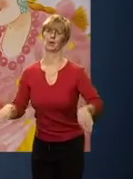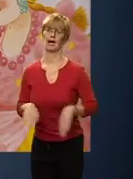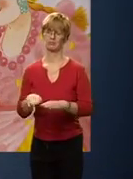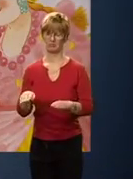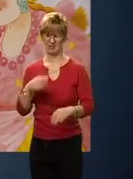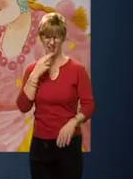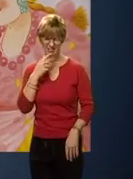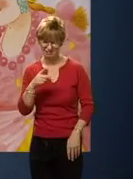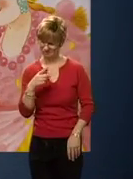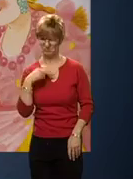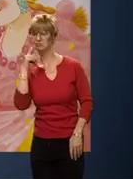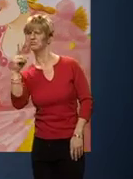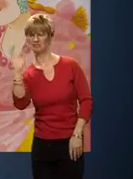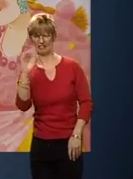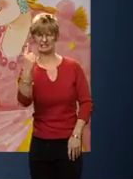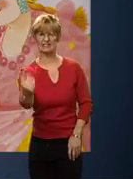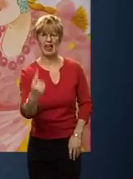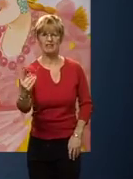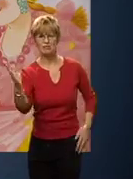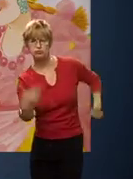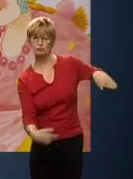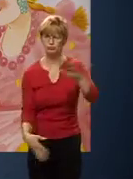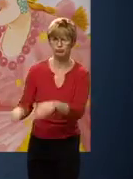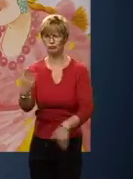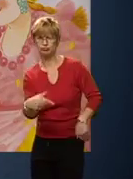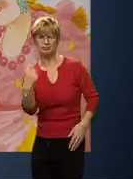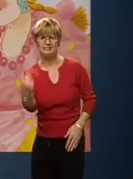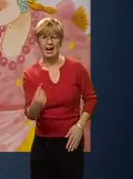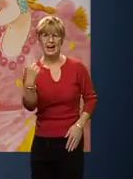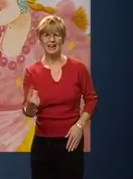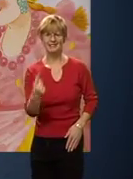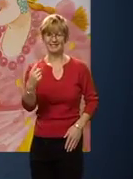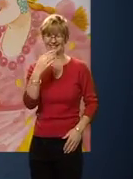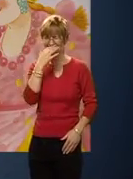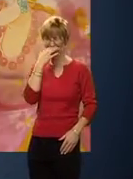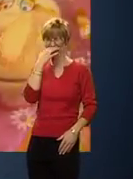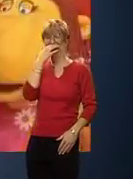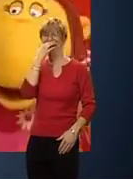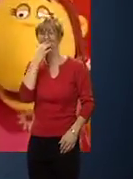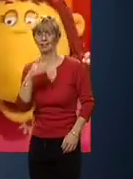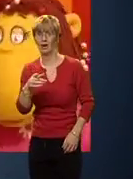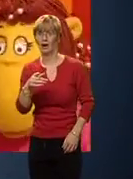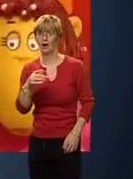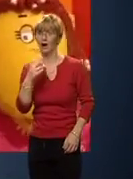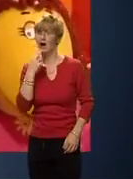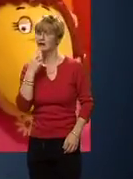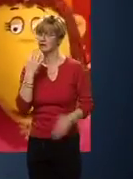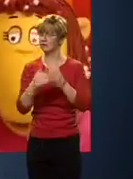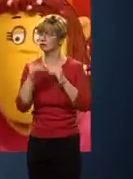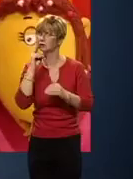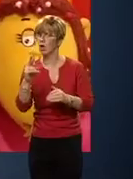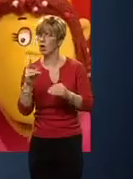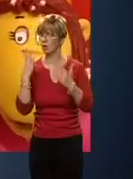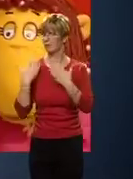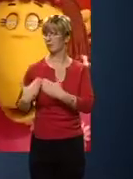I can't see anyone, said Aunt Pearl. You're swimming all by yourself, Millie. If Aunt Pearl didn't see